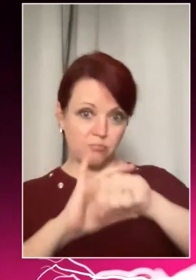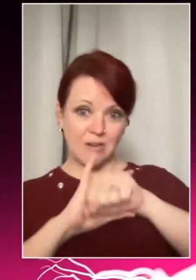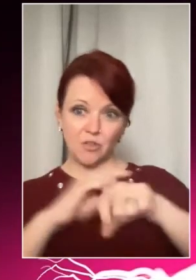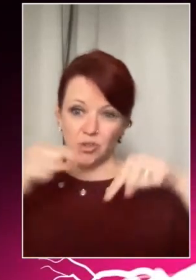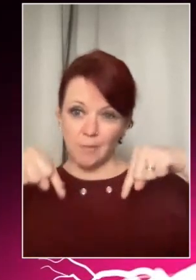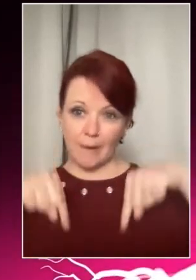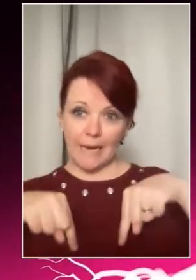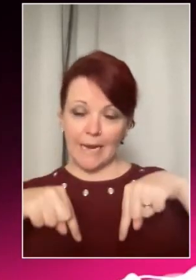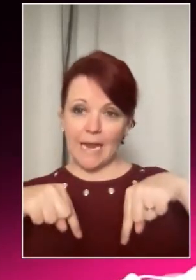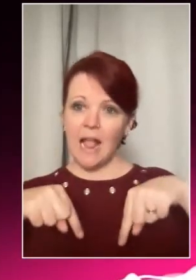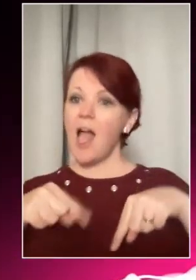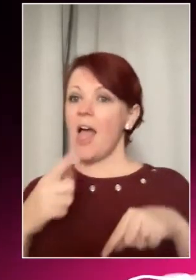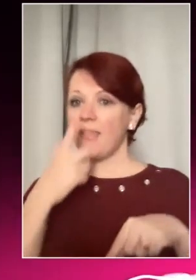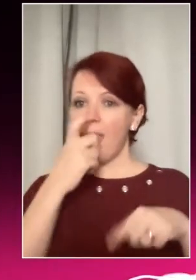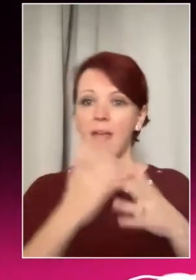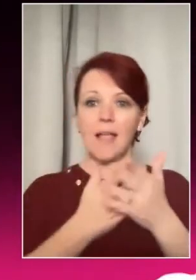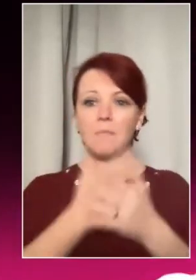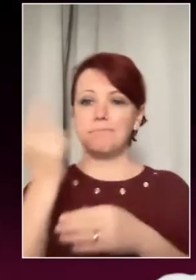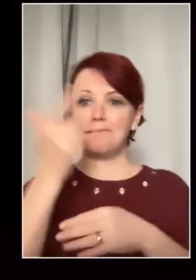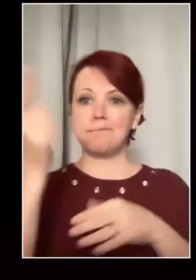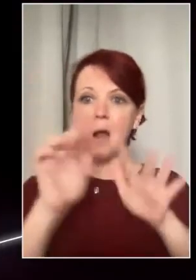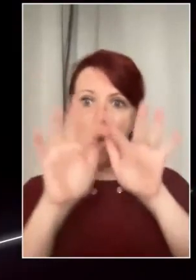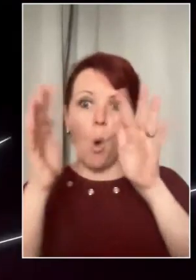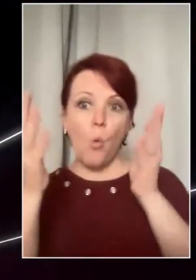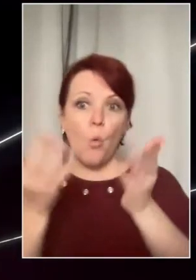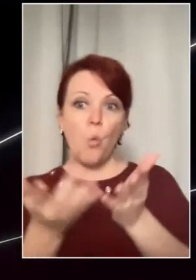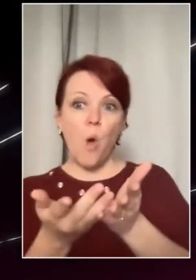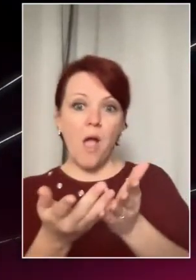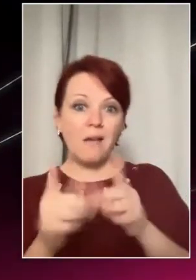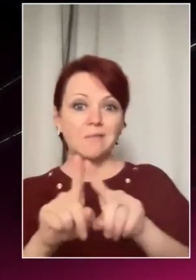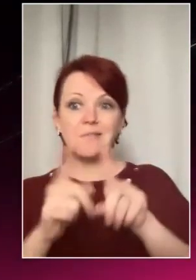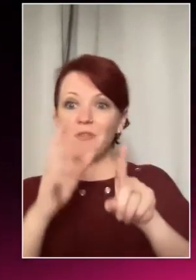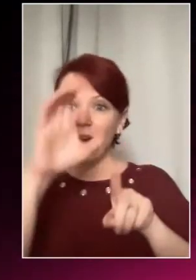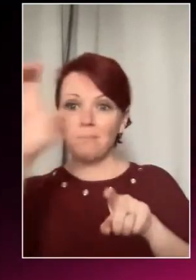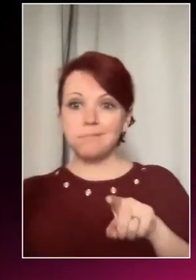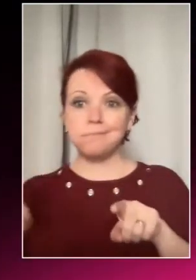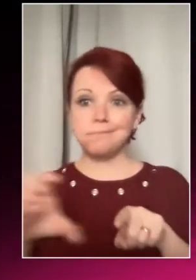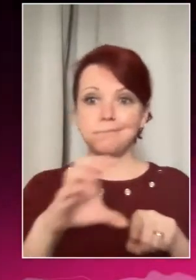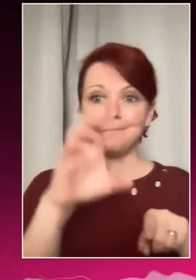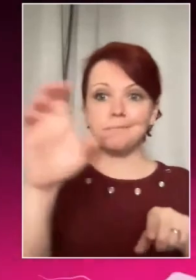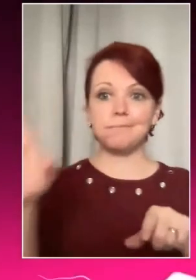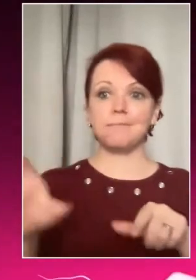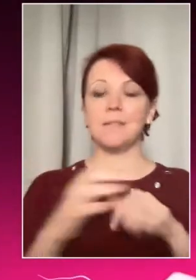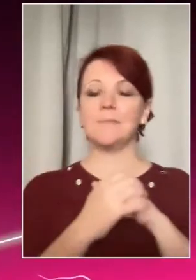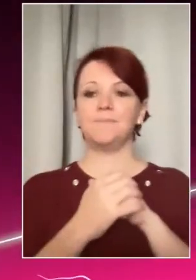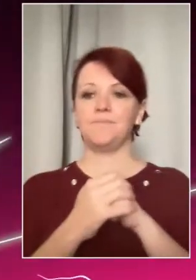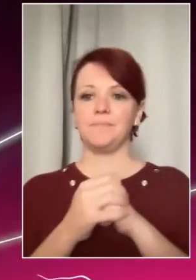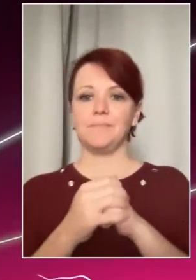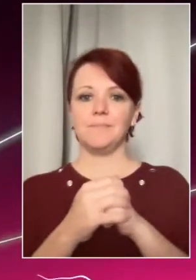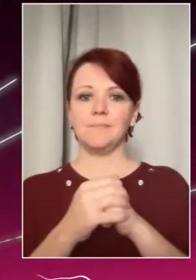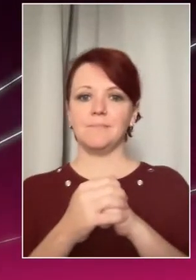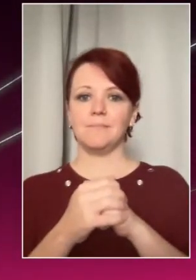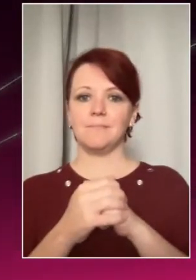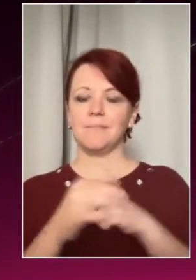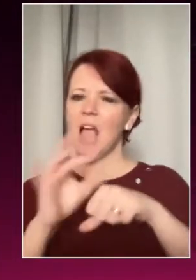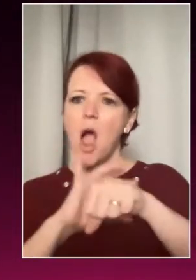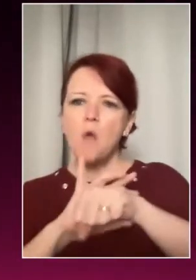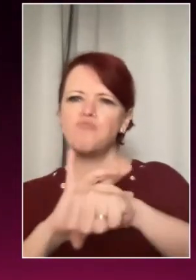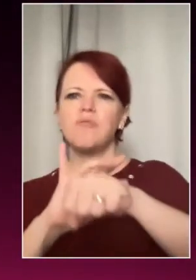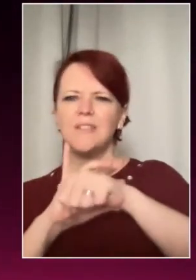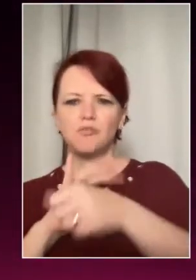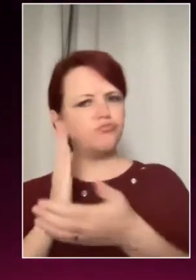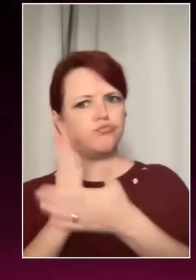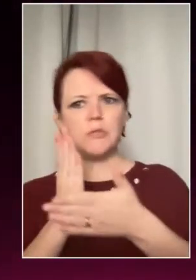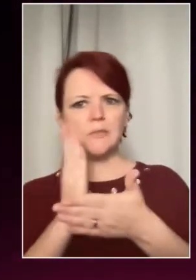bases worldwide with assigned mentors. Apprenticeships are essential, as with all employers, to maintaining the